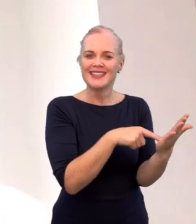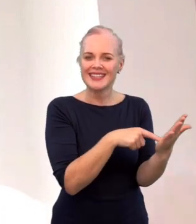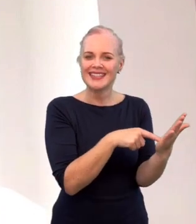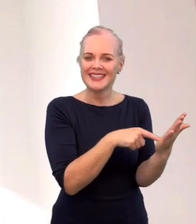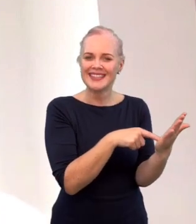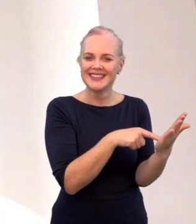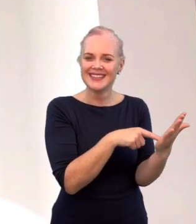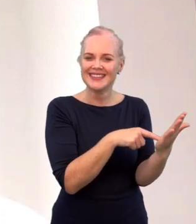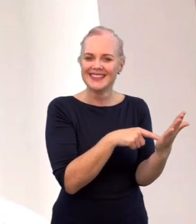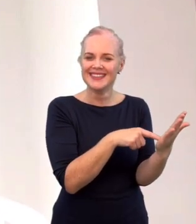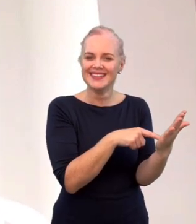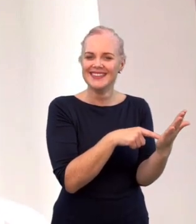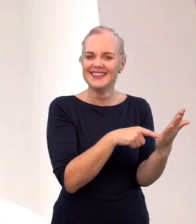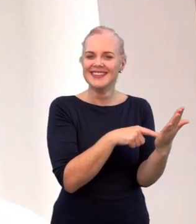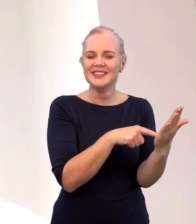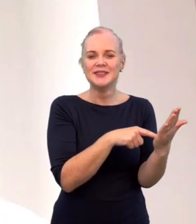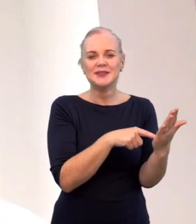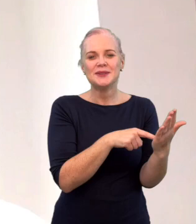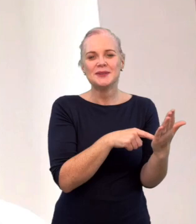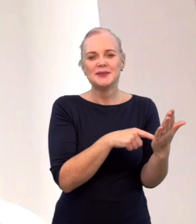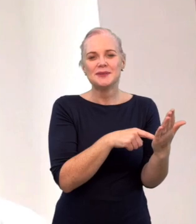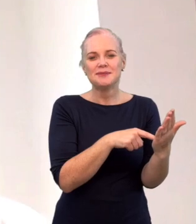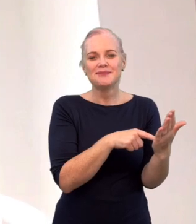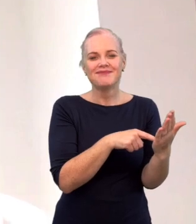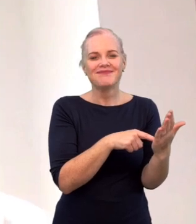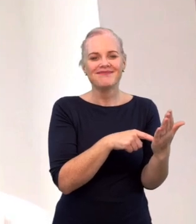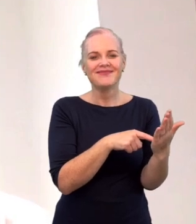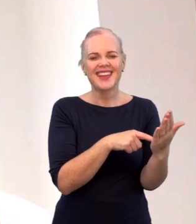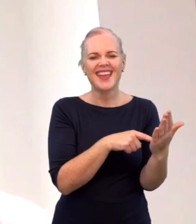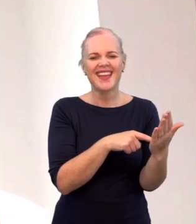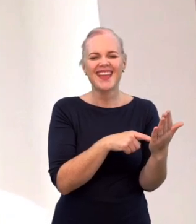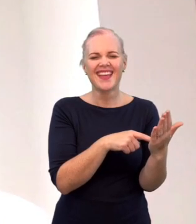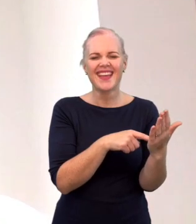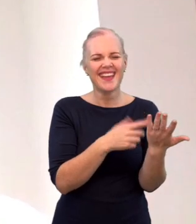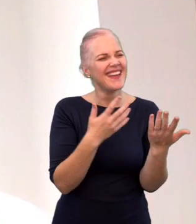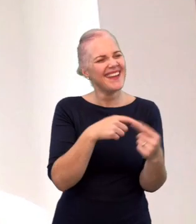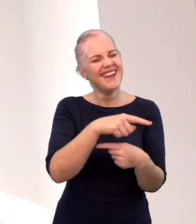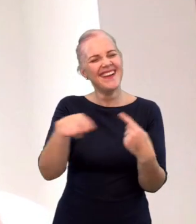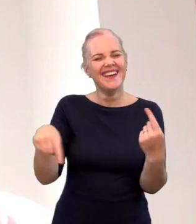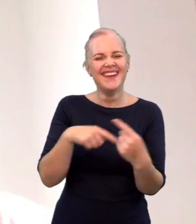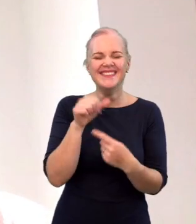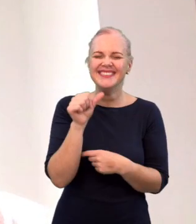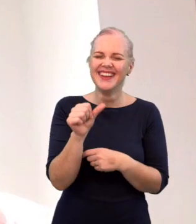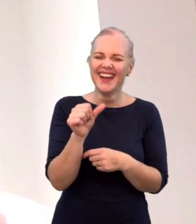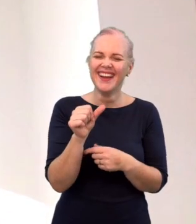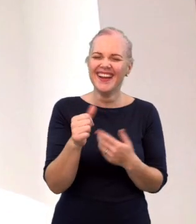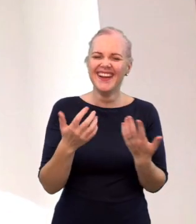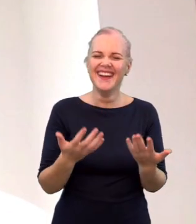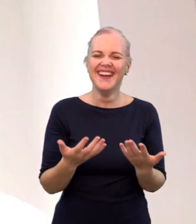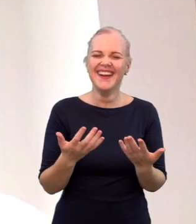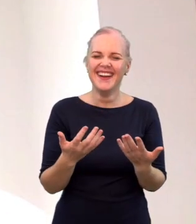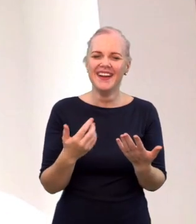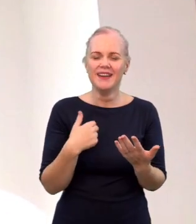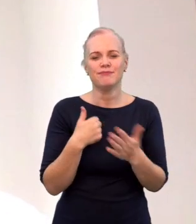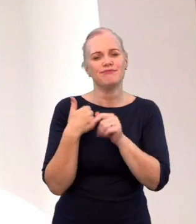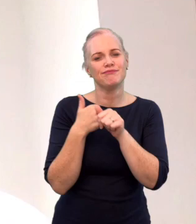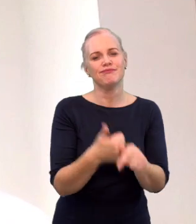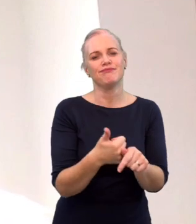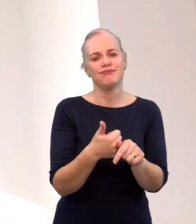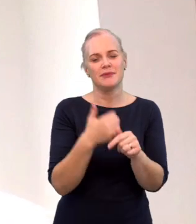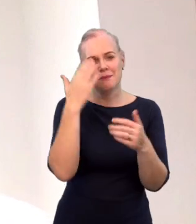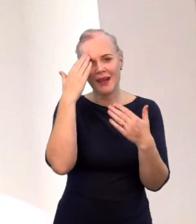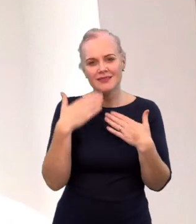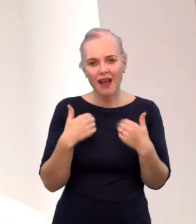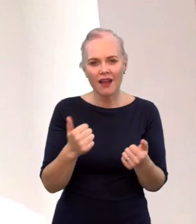a story. Yeah. So yeah, I've kind of gone about that in a bit of a roundabout way, but yeah, I'm a